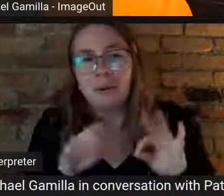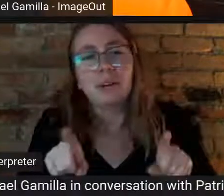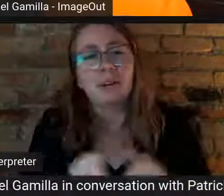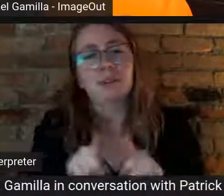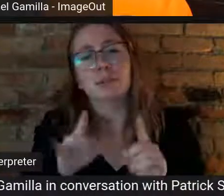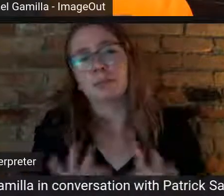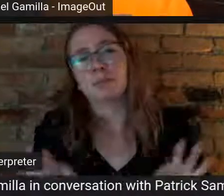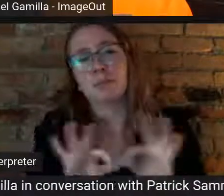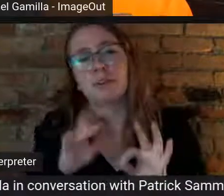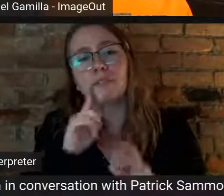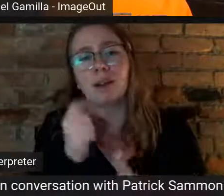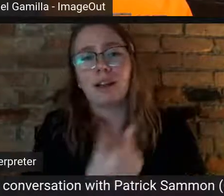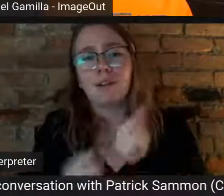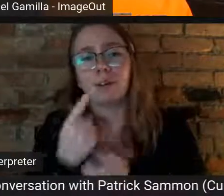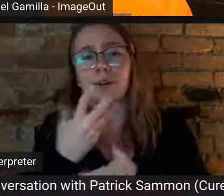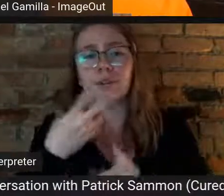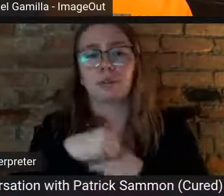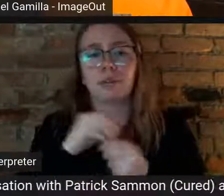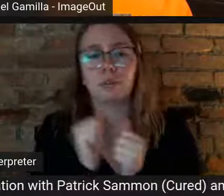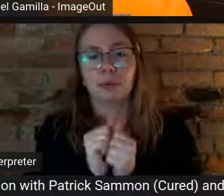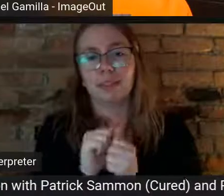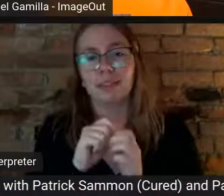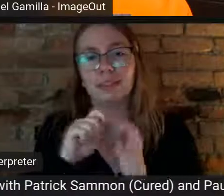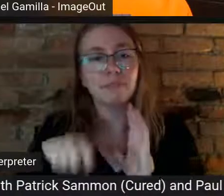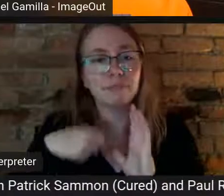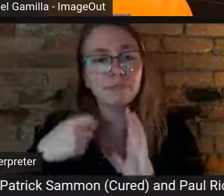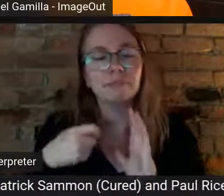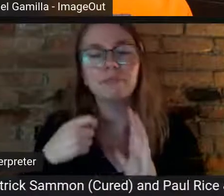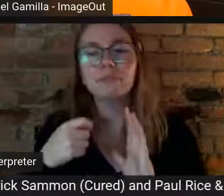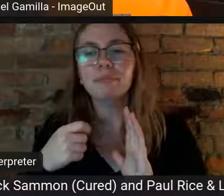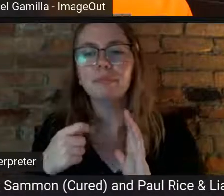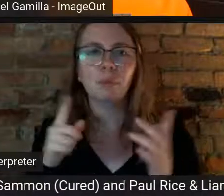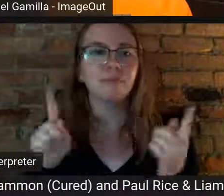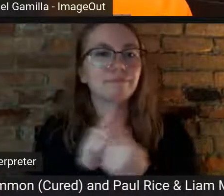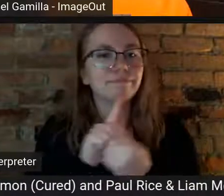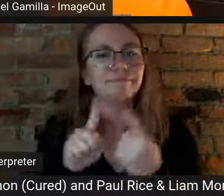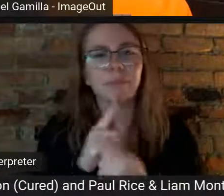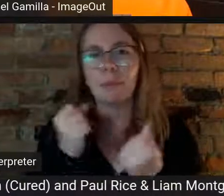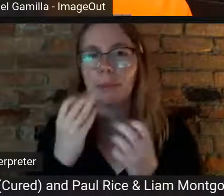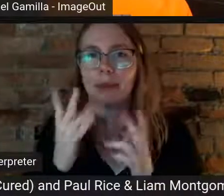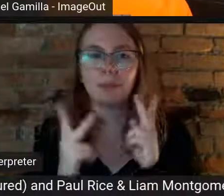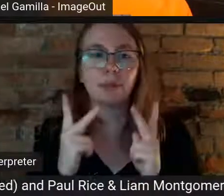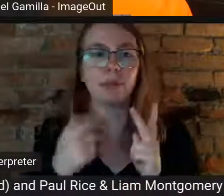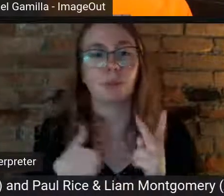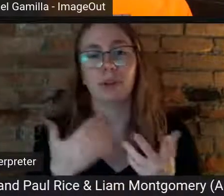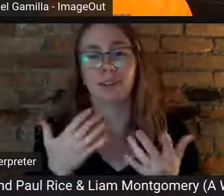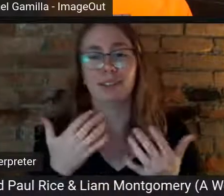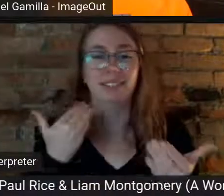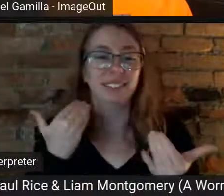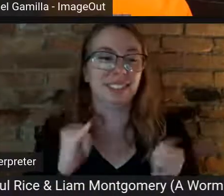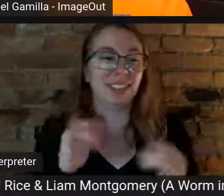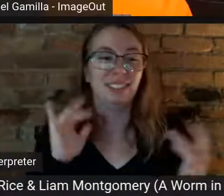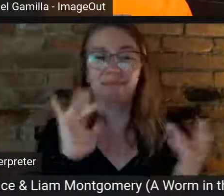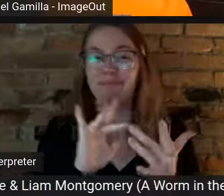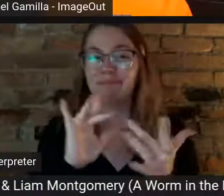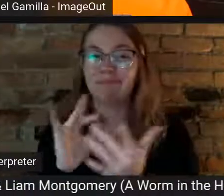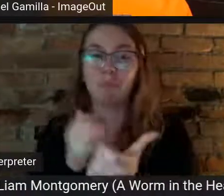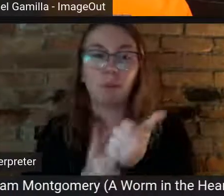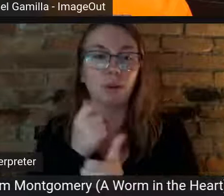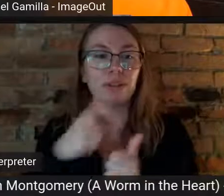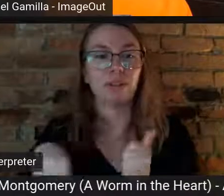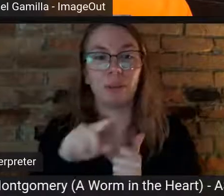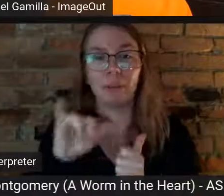the documentary. We met a lot of people along the way, and we're still in touch with almost all of them. So this win,